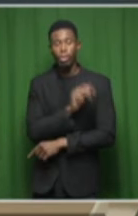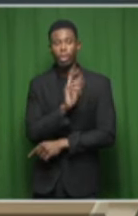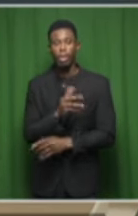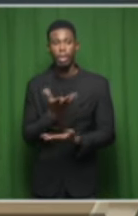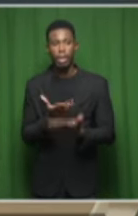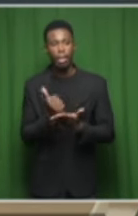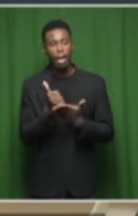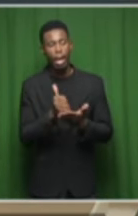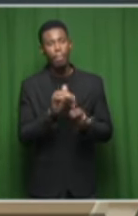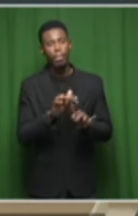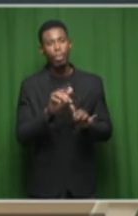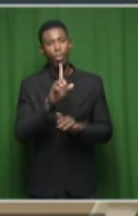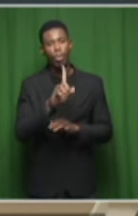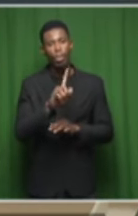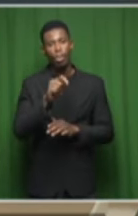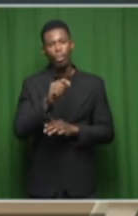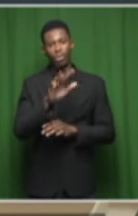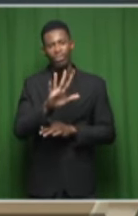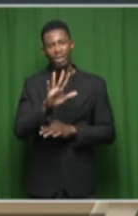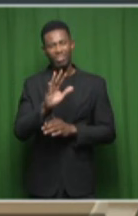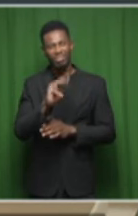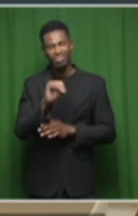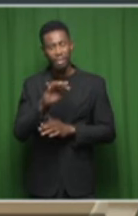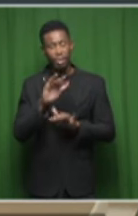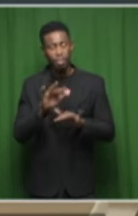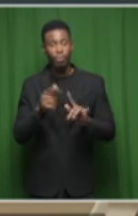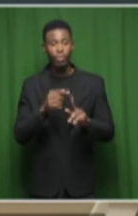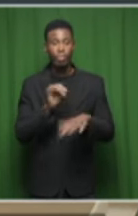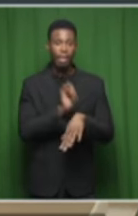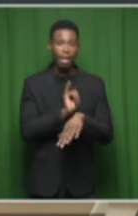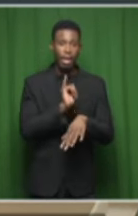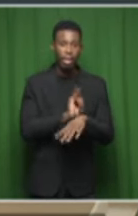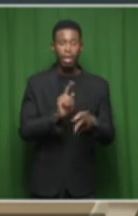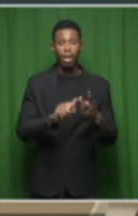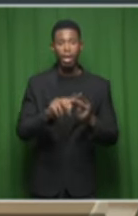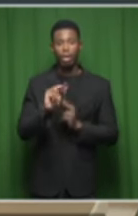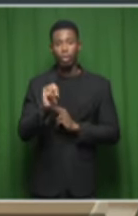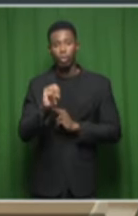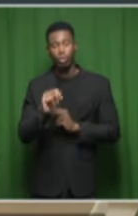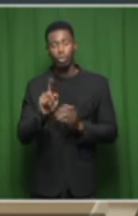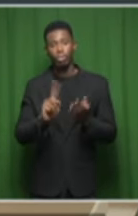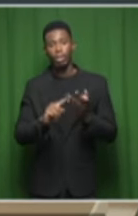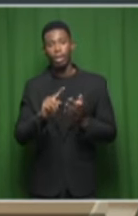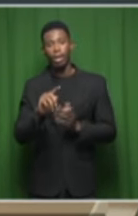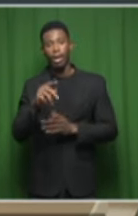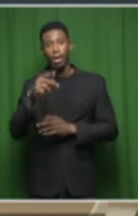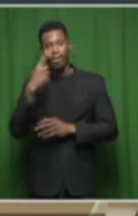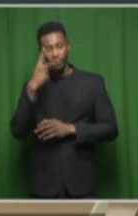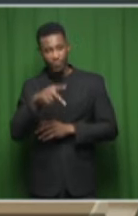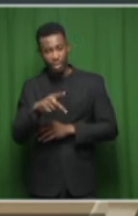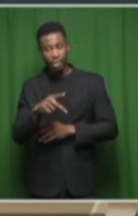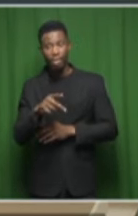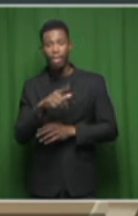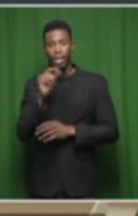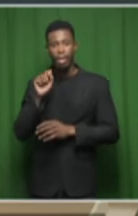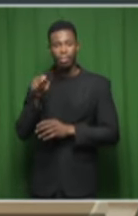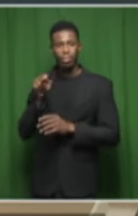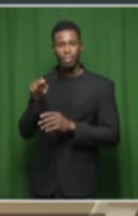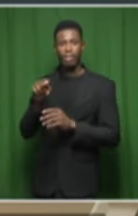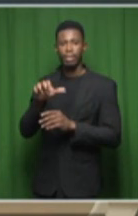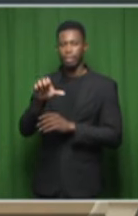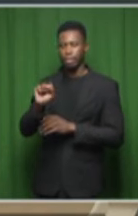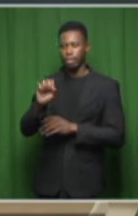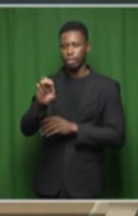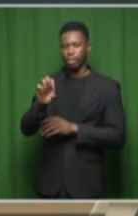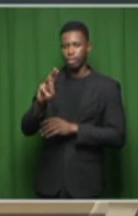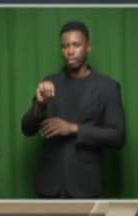from Inanda, Ntuzuma, KwaMashu and Phoenix. And it is named after Dr. Pixley Ka-Isaka Seme, who was